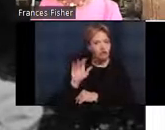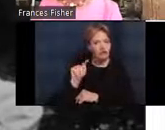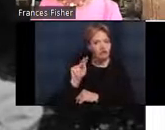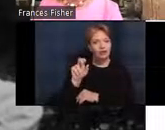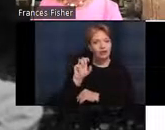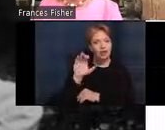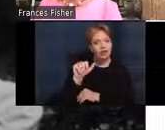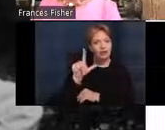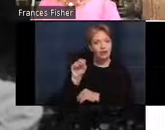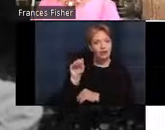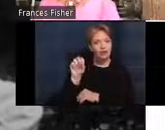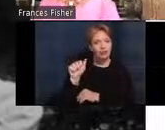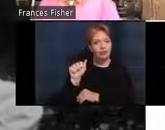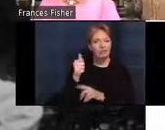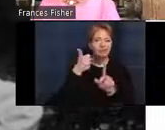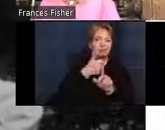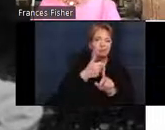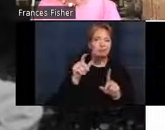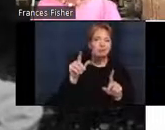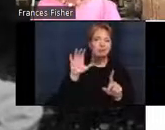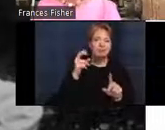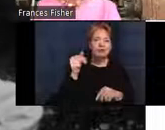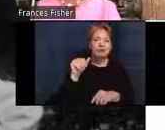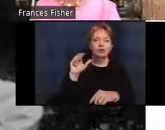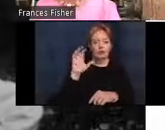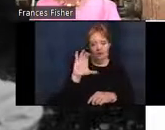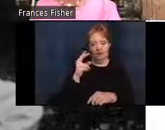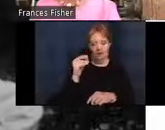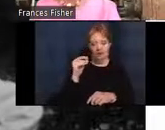the predominant Native American tribe in that area,